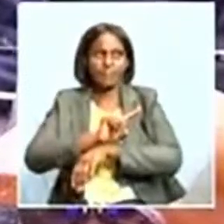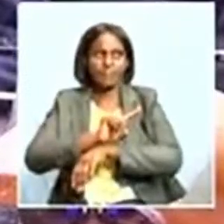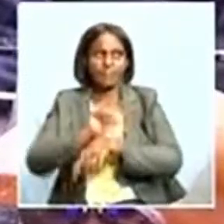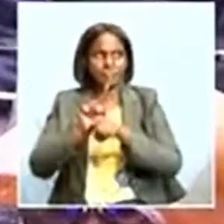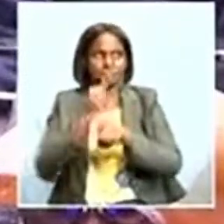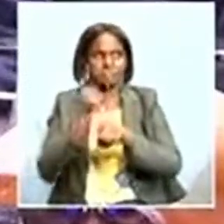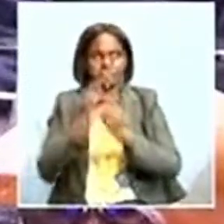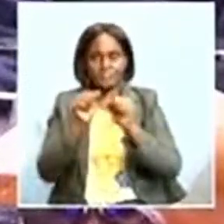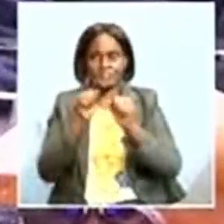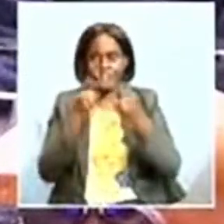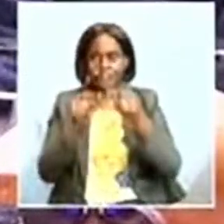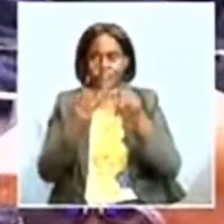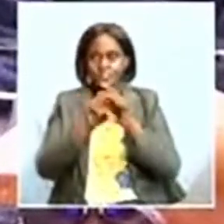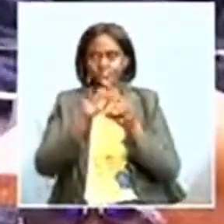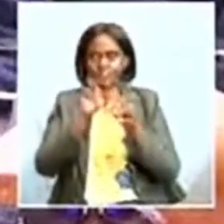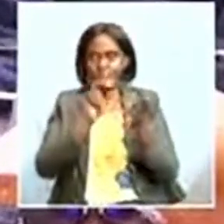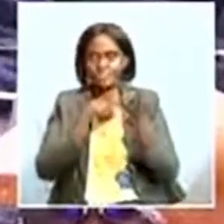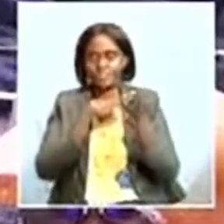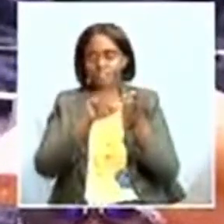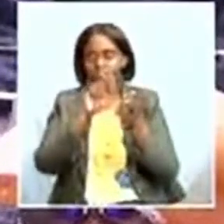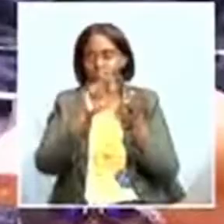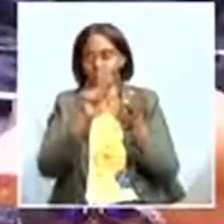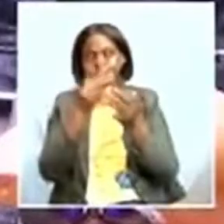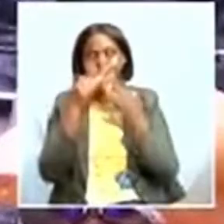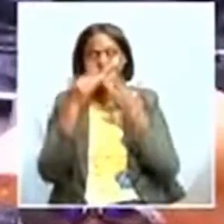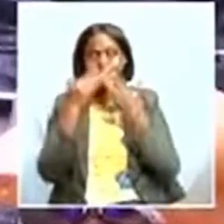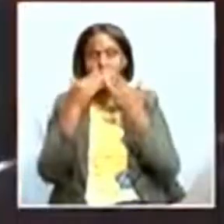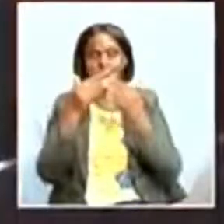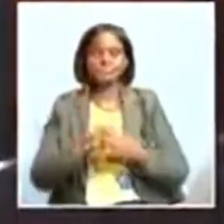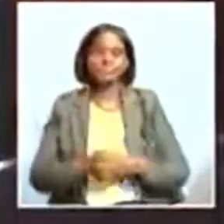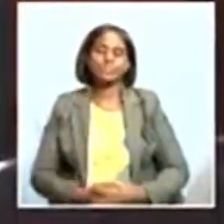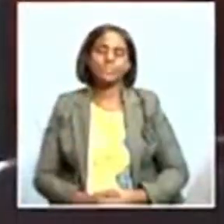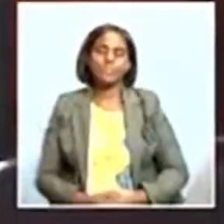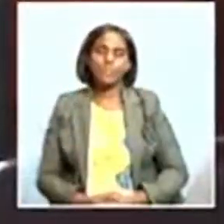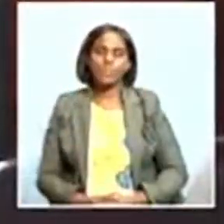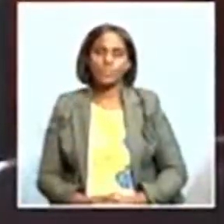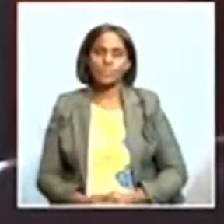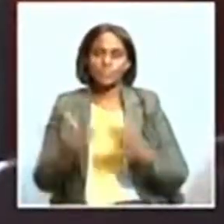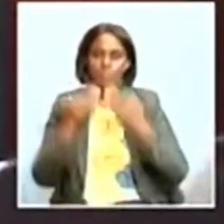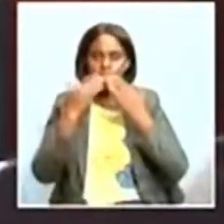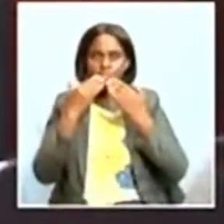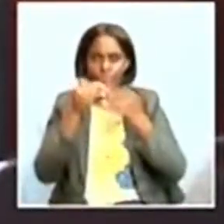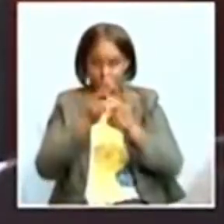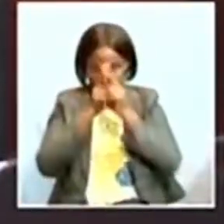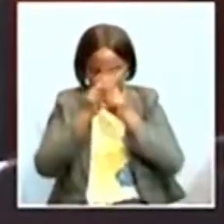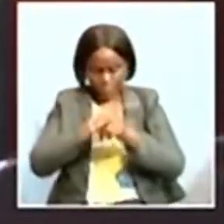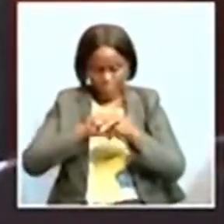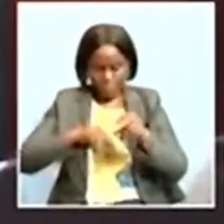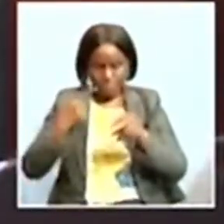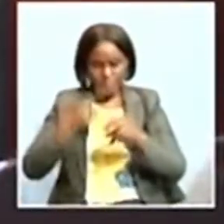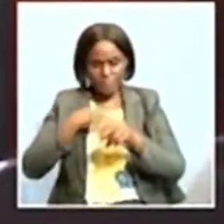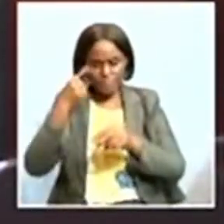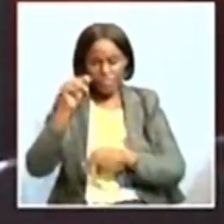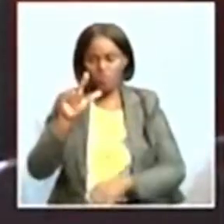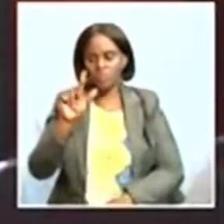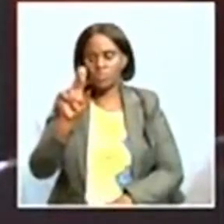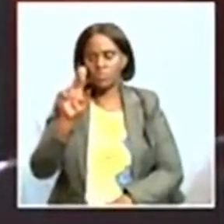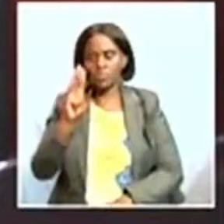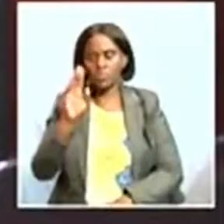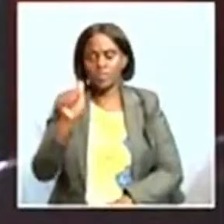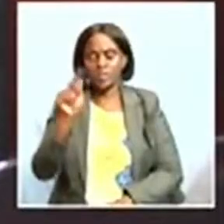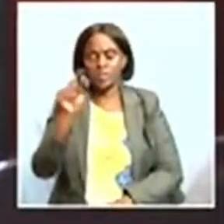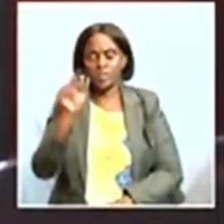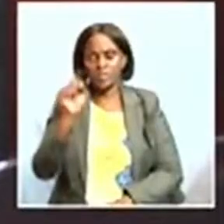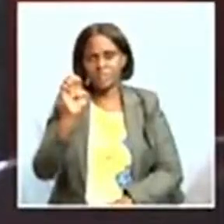is only elapsing, I think, on the 24th. Thank you. Thank you. The Honorable Member for Luvanseshi.